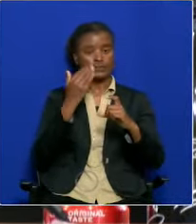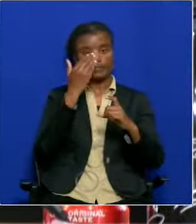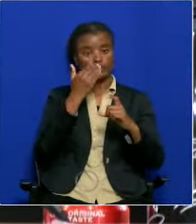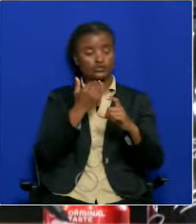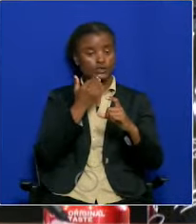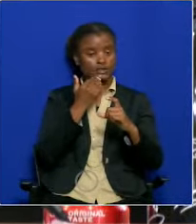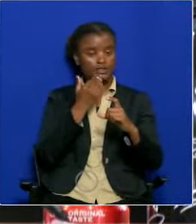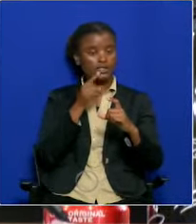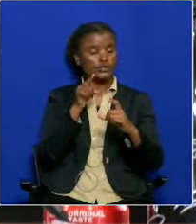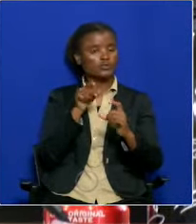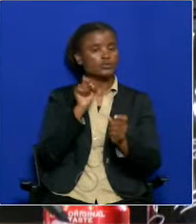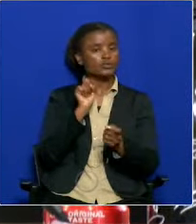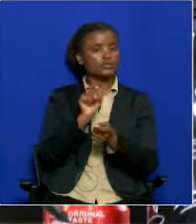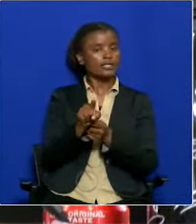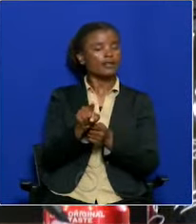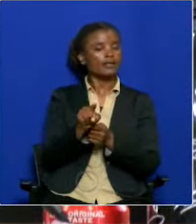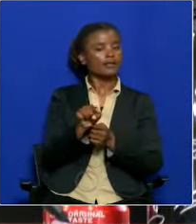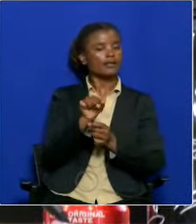Sergeant